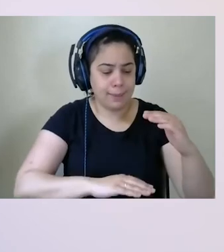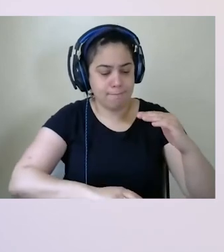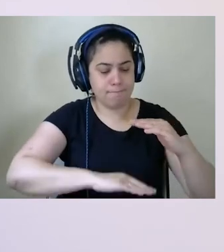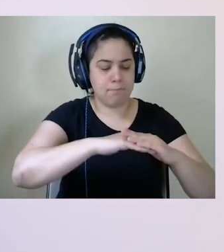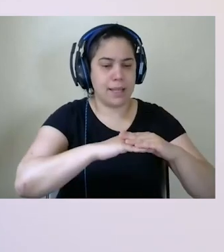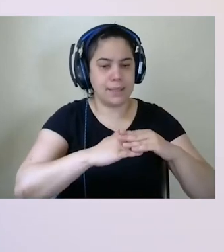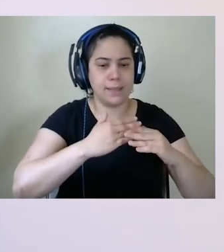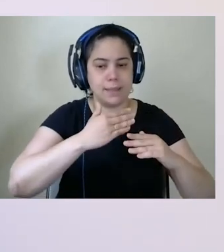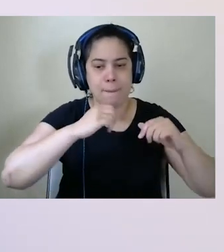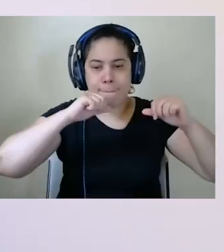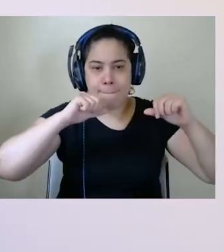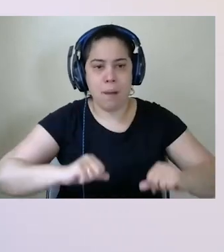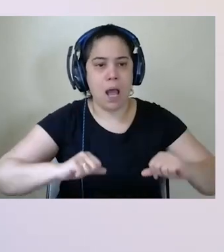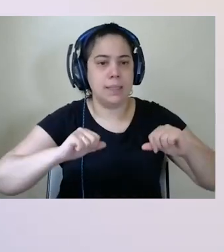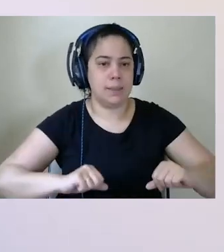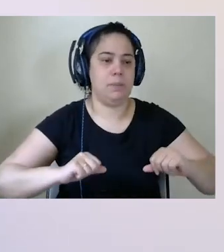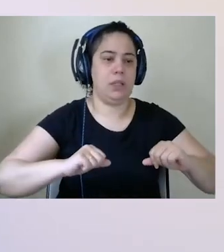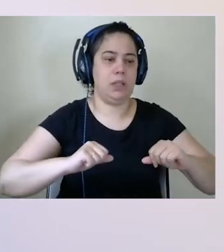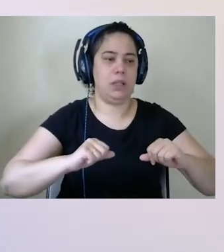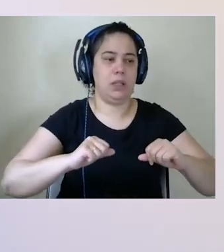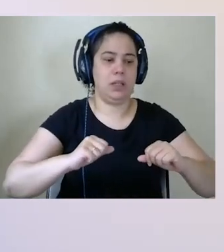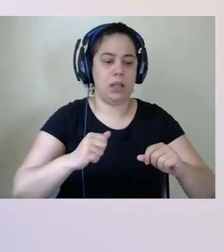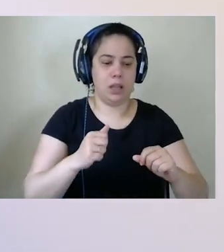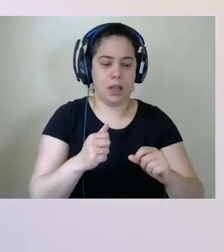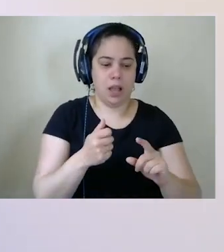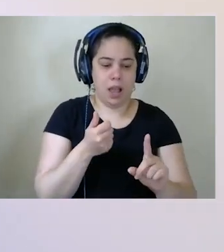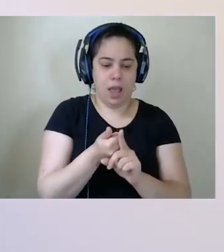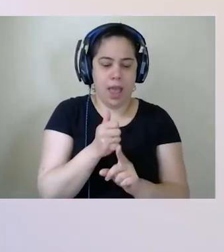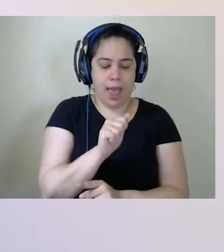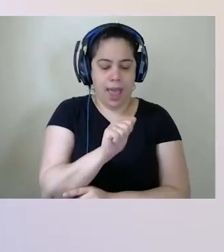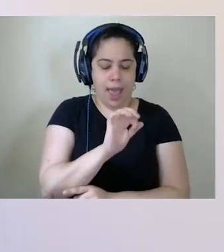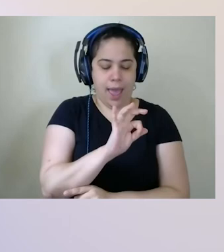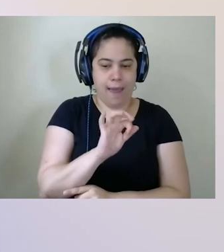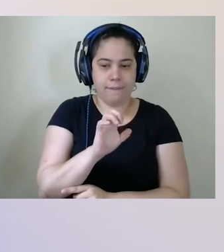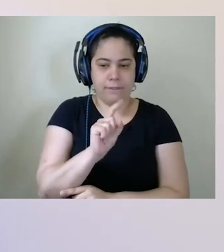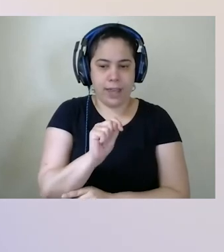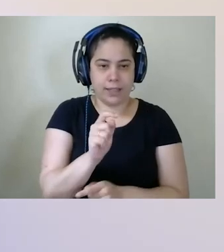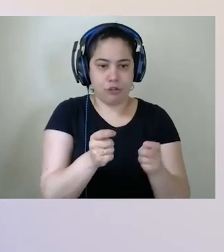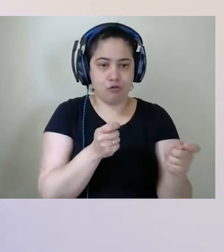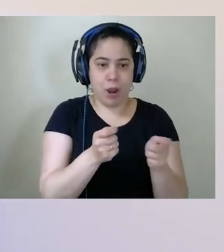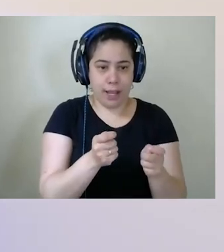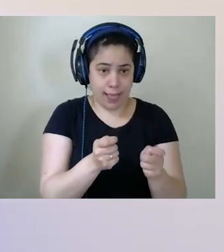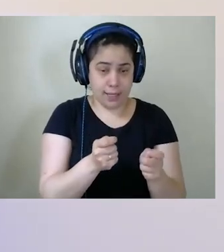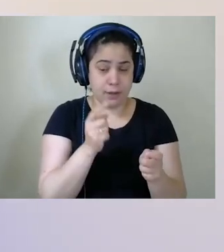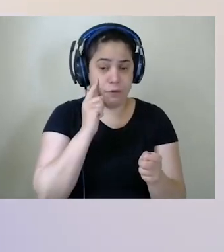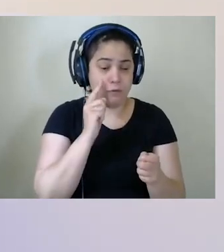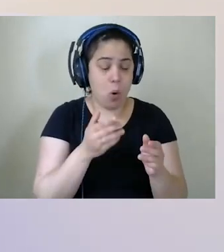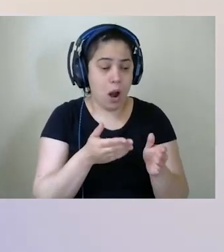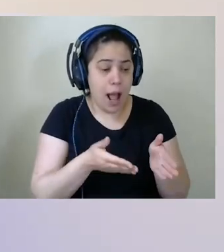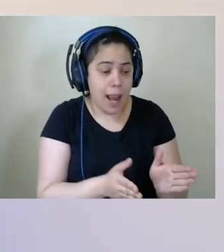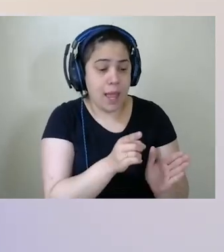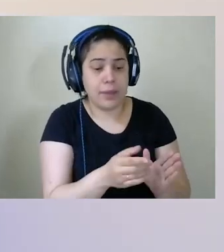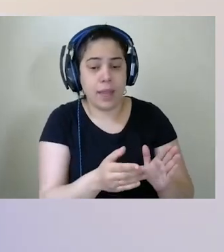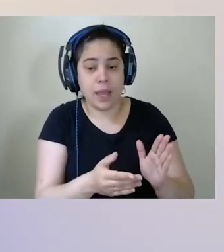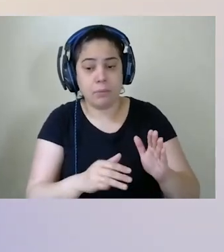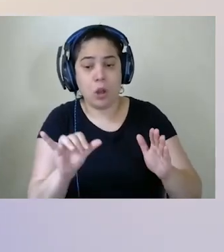will allow them optimal function. But before it even allows them optimal function, it allows them a sense of